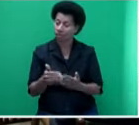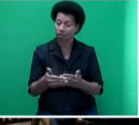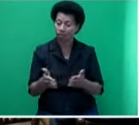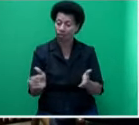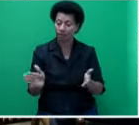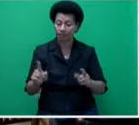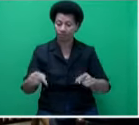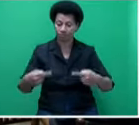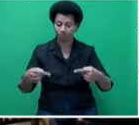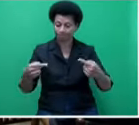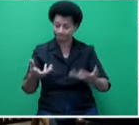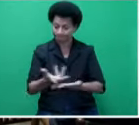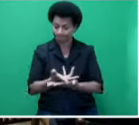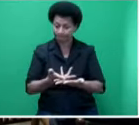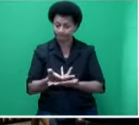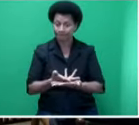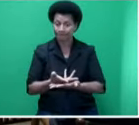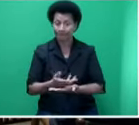motion.